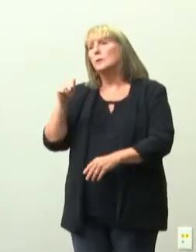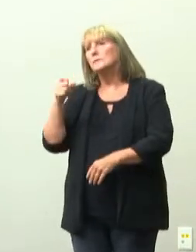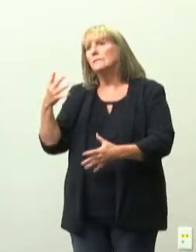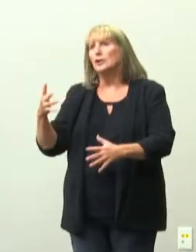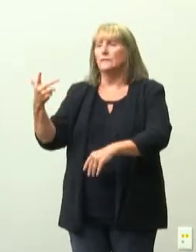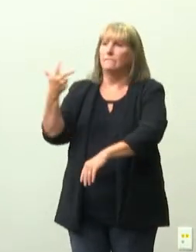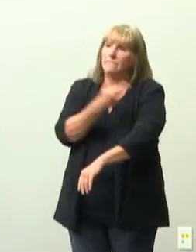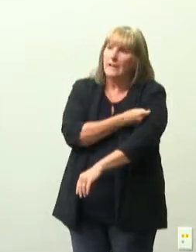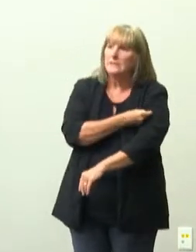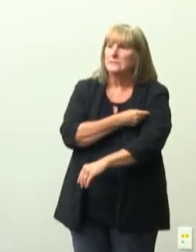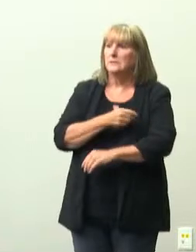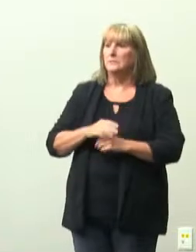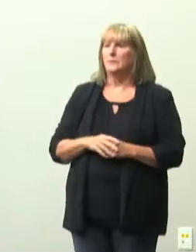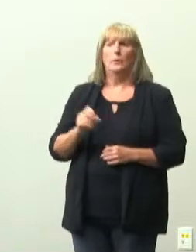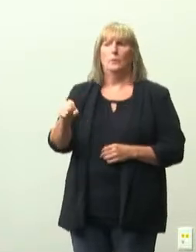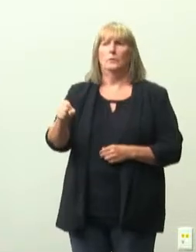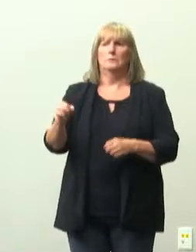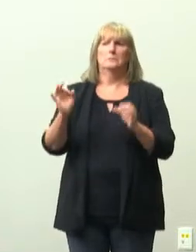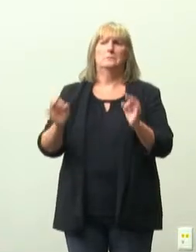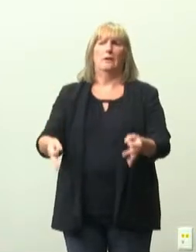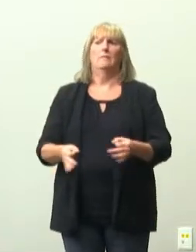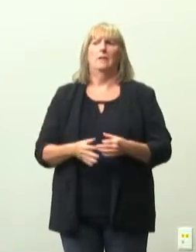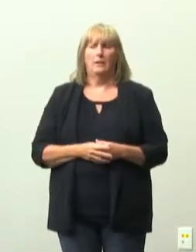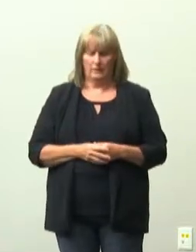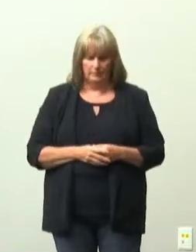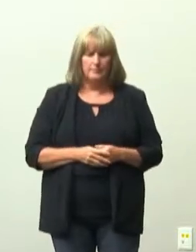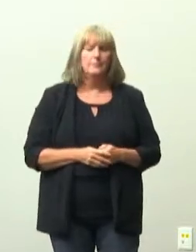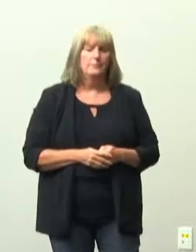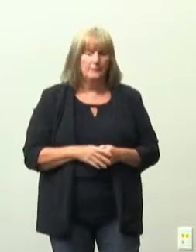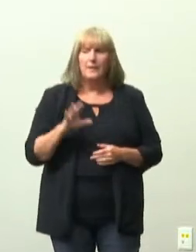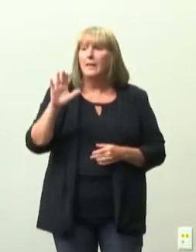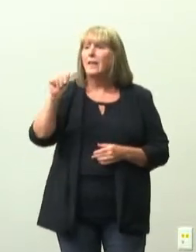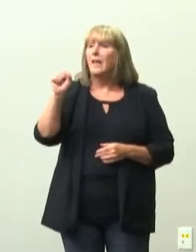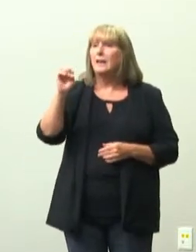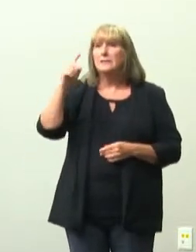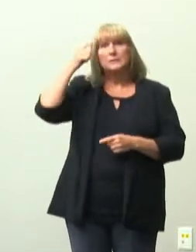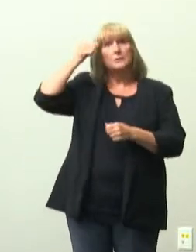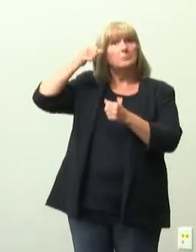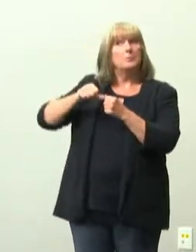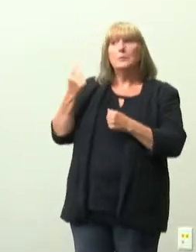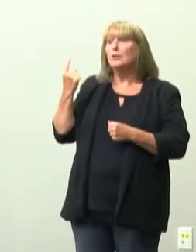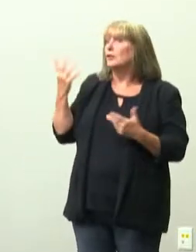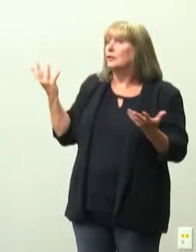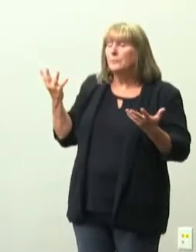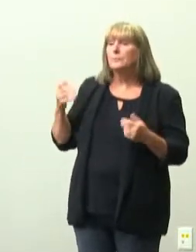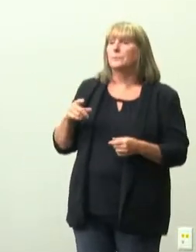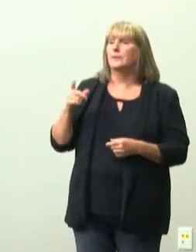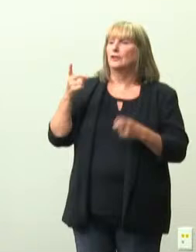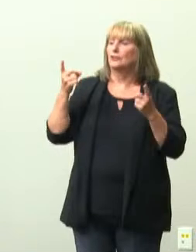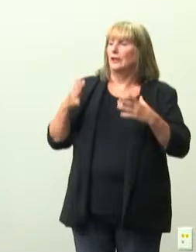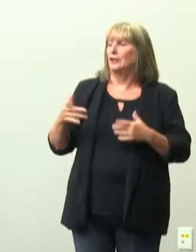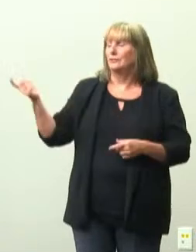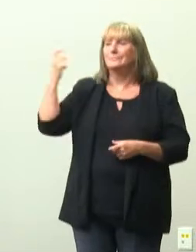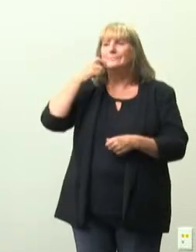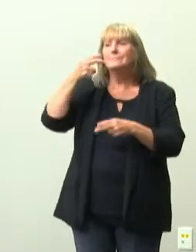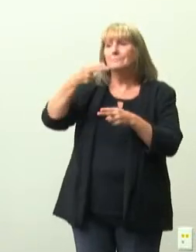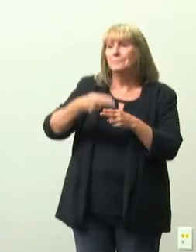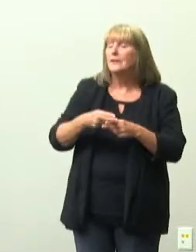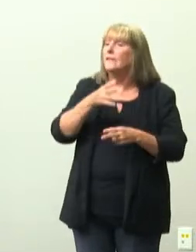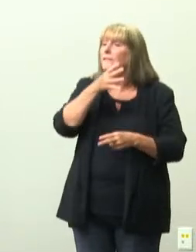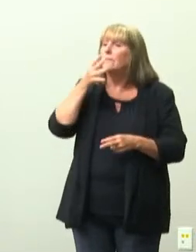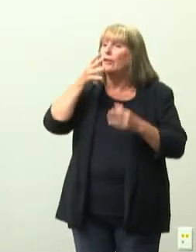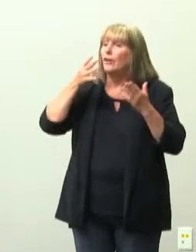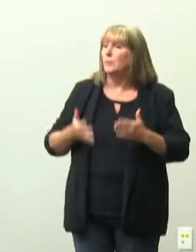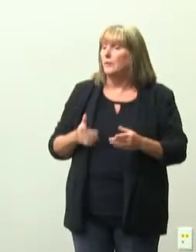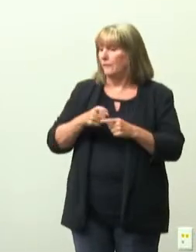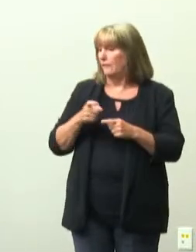on anything like that? Well, definitely. The case that sticks with me is the one that Director Lopez just mentioned about the farmer